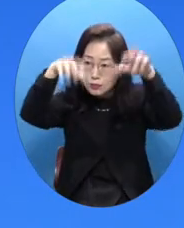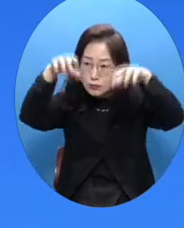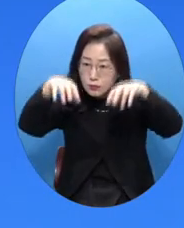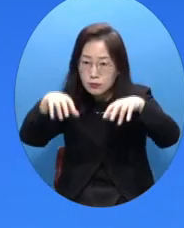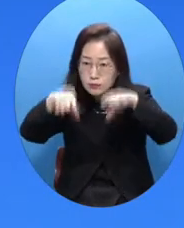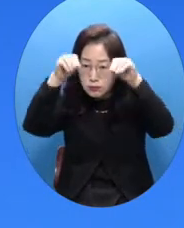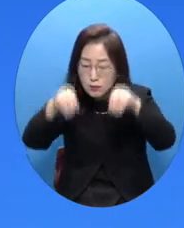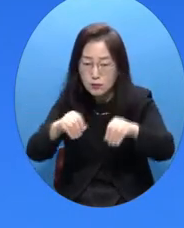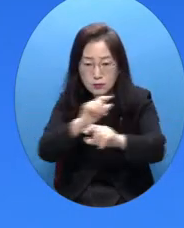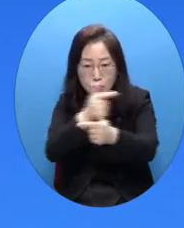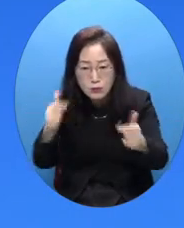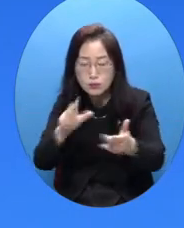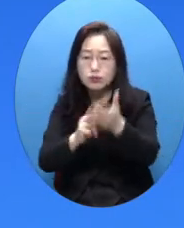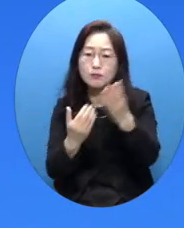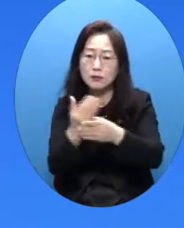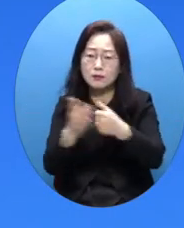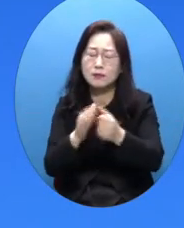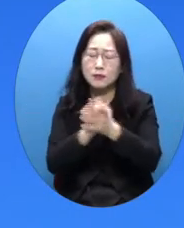Ukraine let's